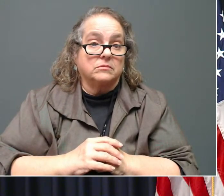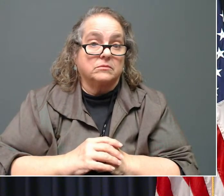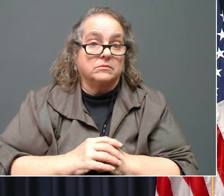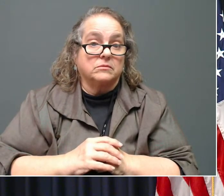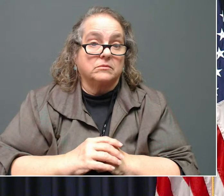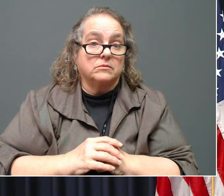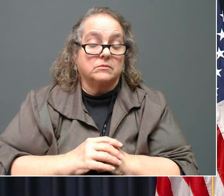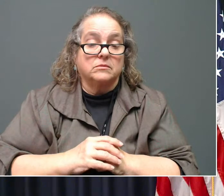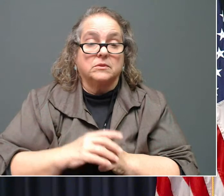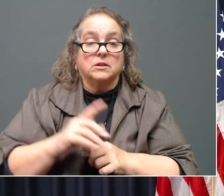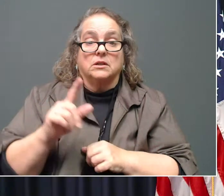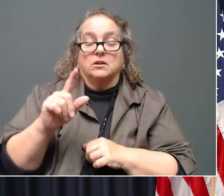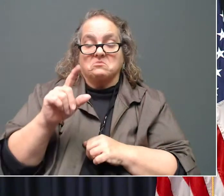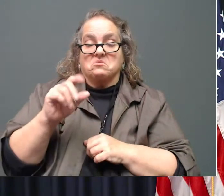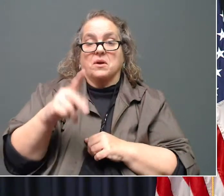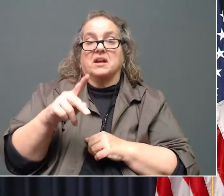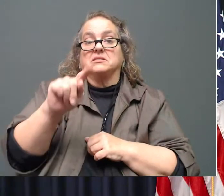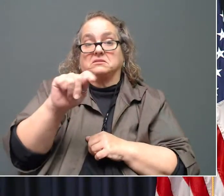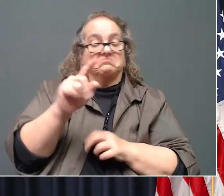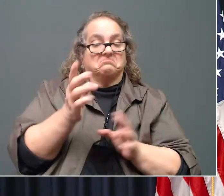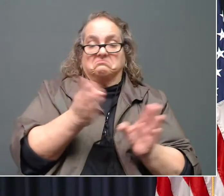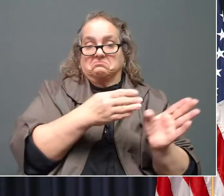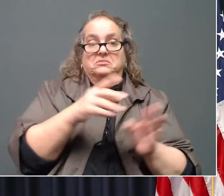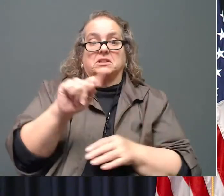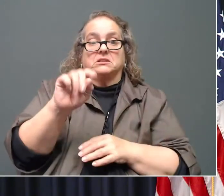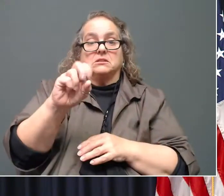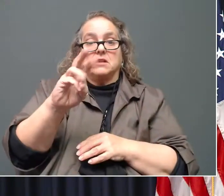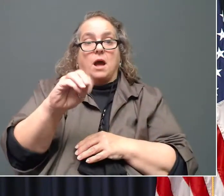Tom Latek from Kentucky Today.